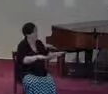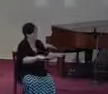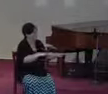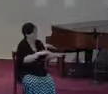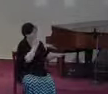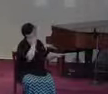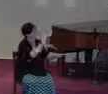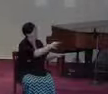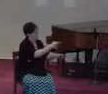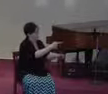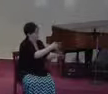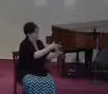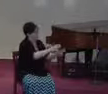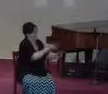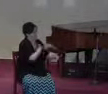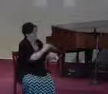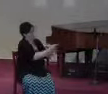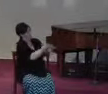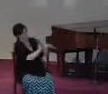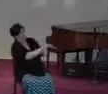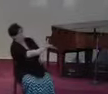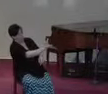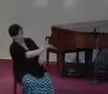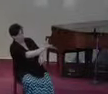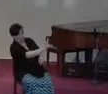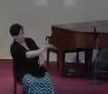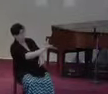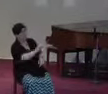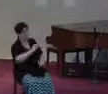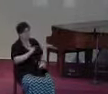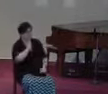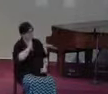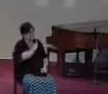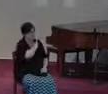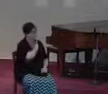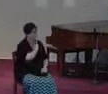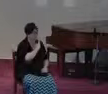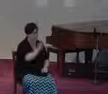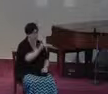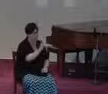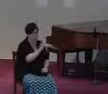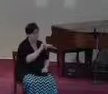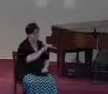There's no father wants to see their sons go to death. Now, surely Israel wouldn't kill his own grandsons.